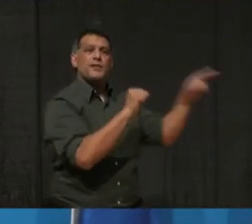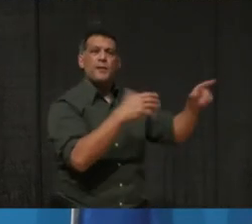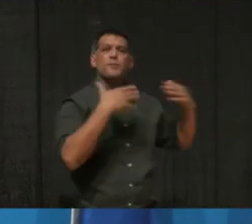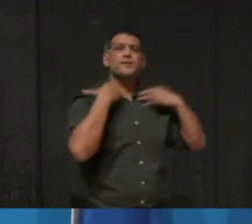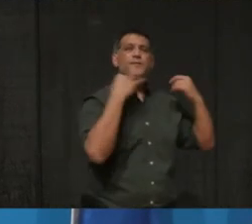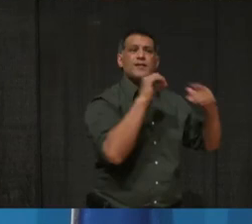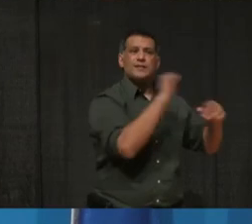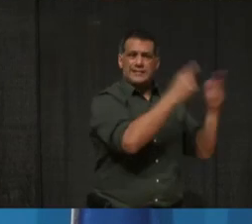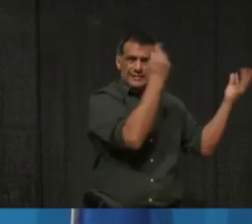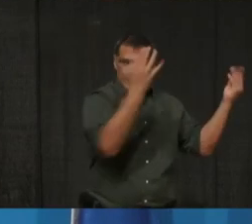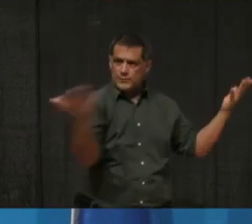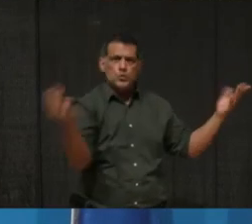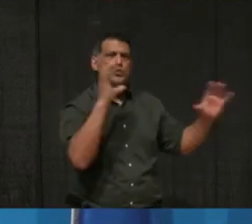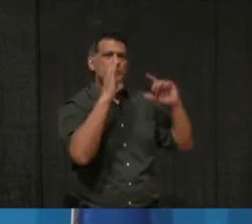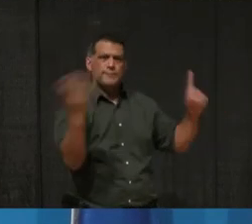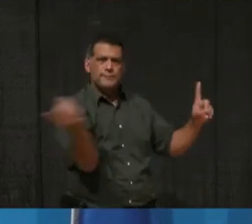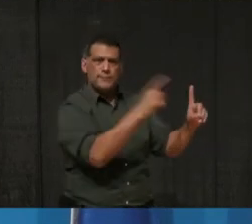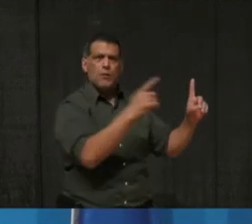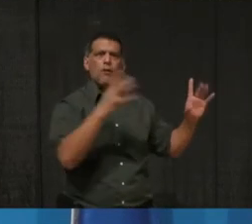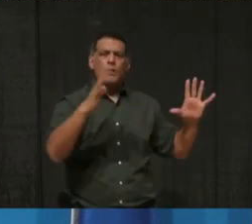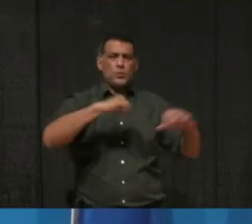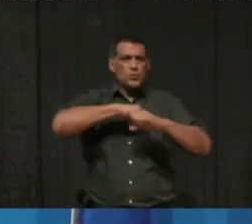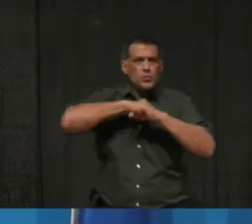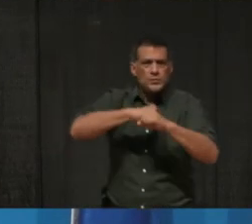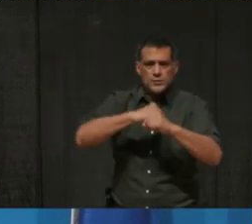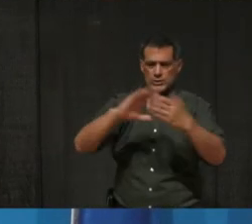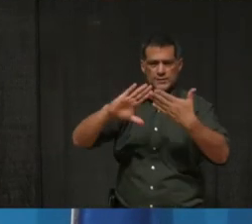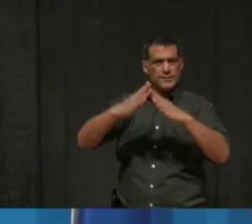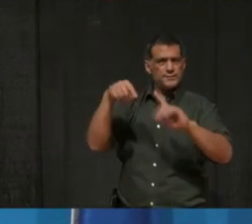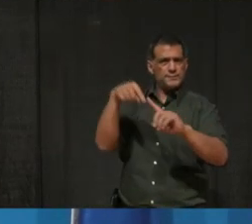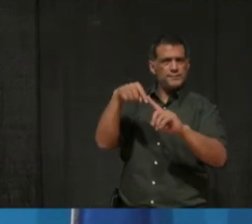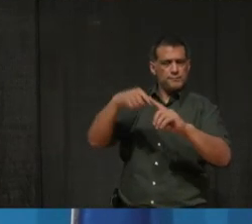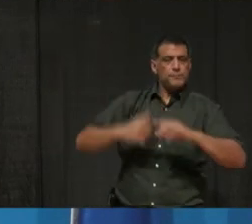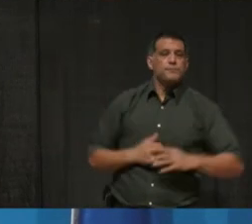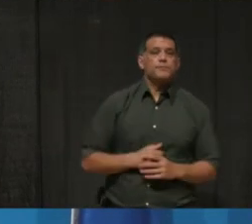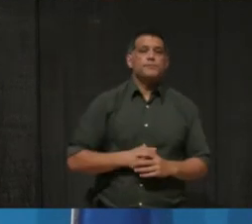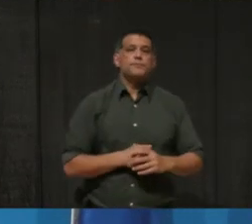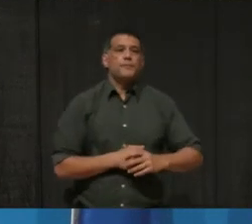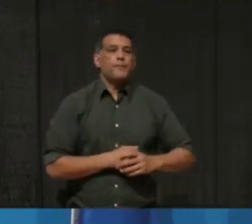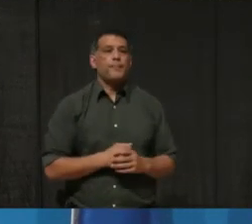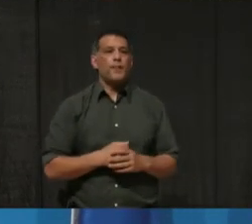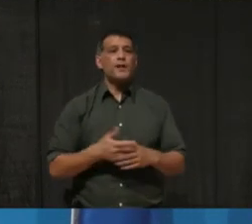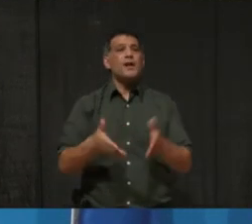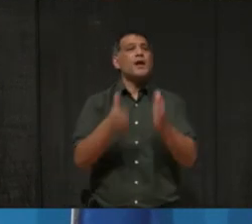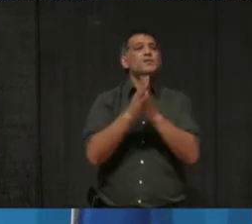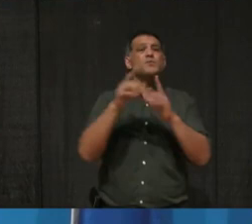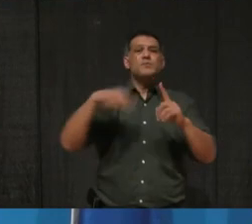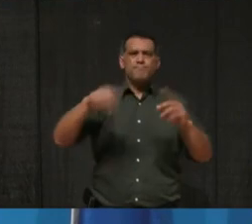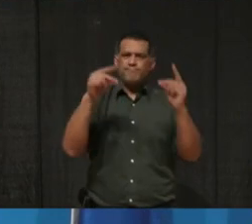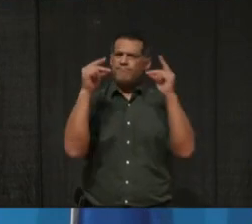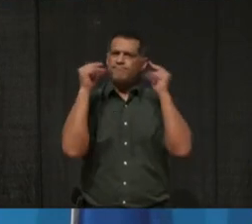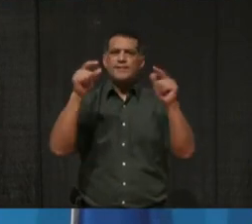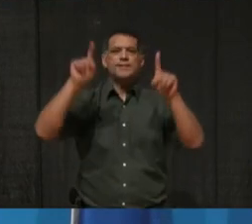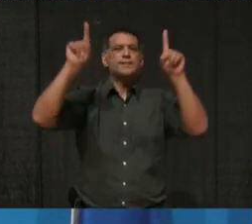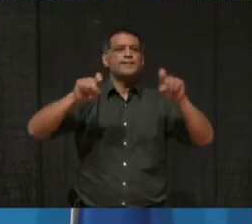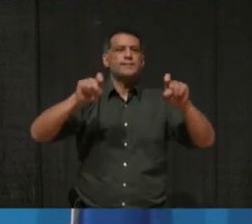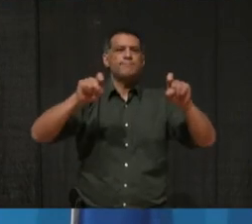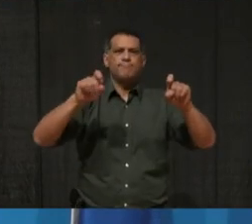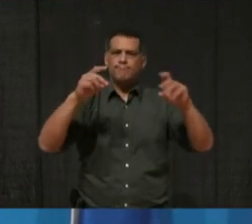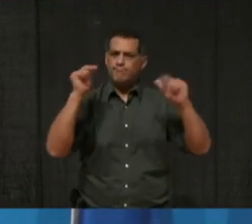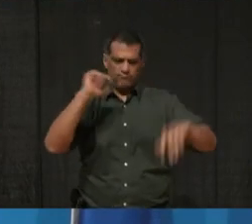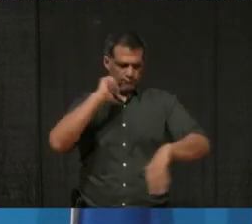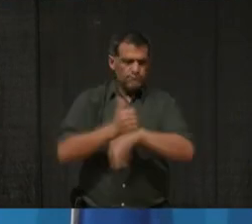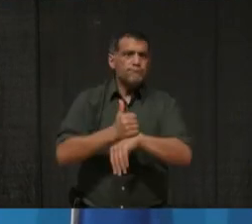be protected. We also continue to request more rapid testing to be deployed in